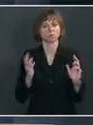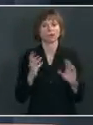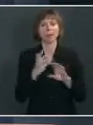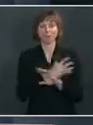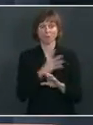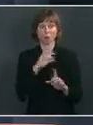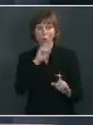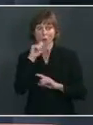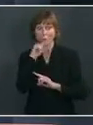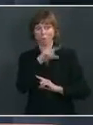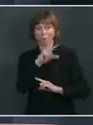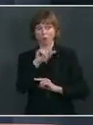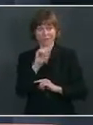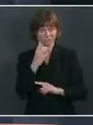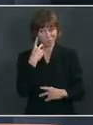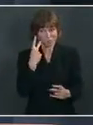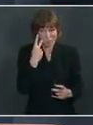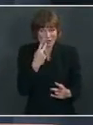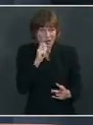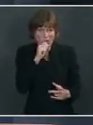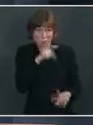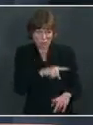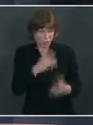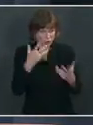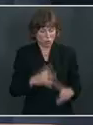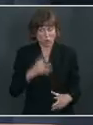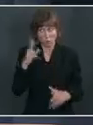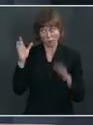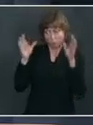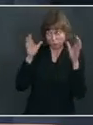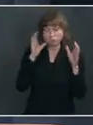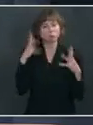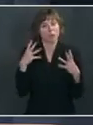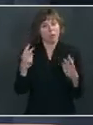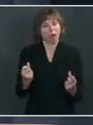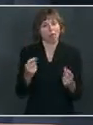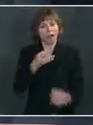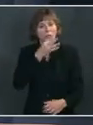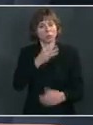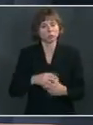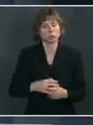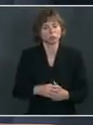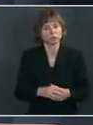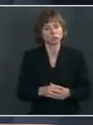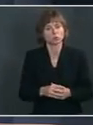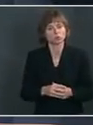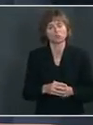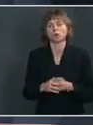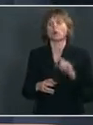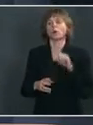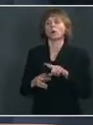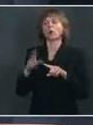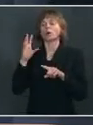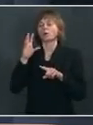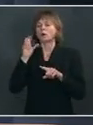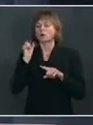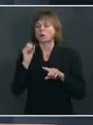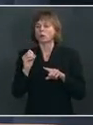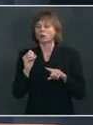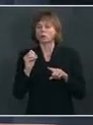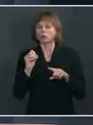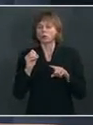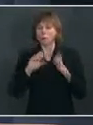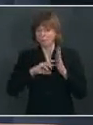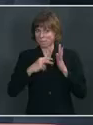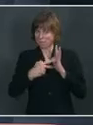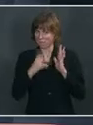of course, because we've seen the reports, and we listened to health and medical experts. Go ahead, Caitlin. So given that Democrats have kind of indicated they will